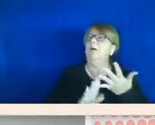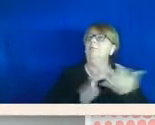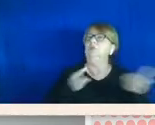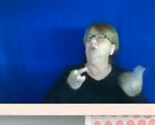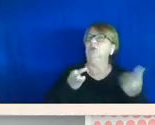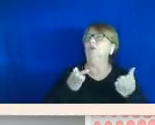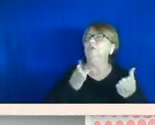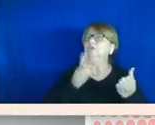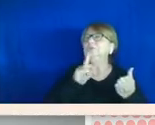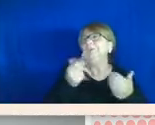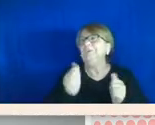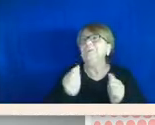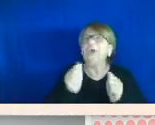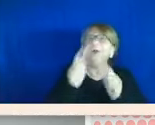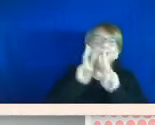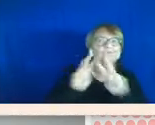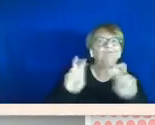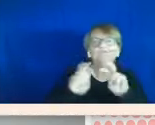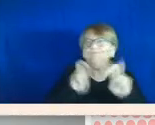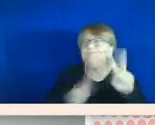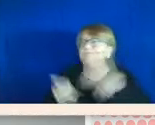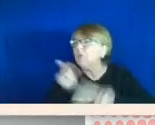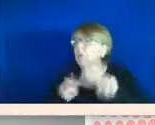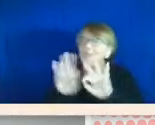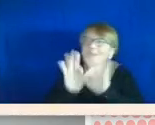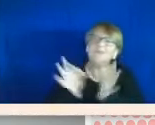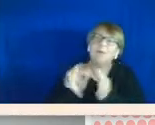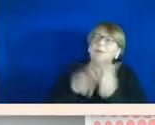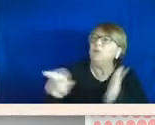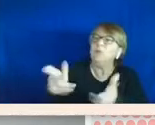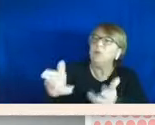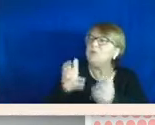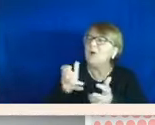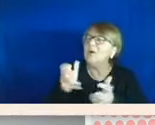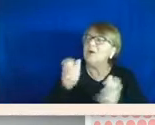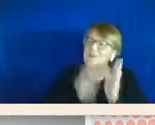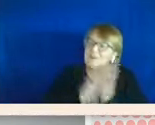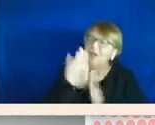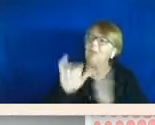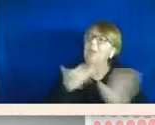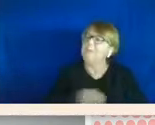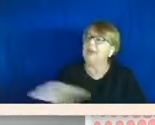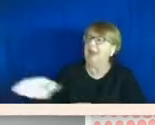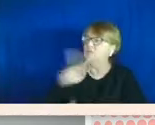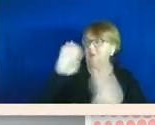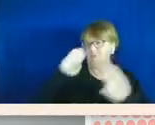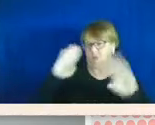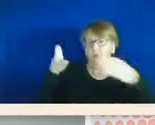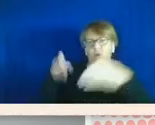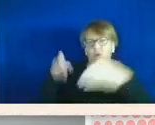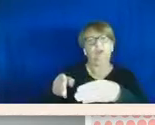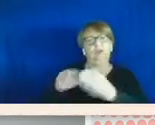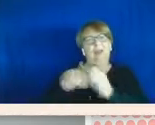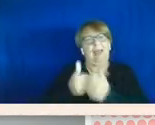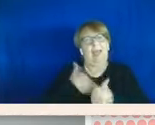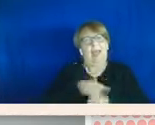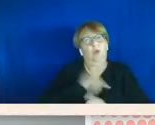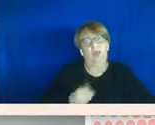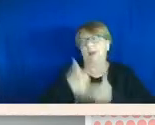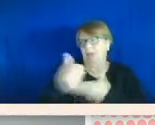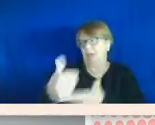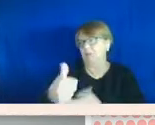at what does the family want and develop plans that really focus on how can we help you get better.